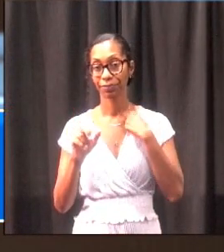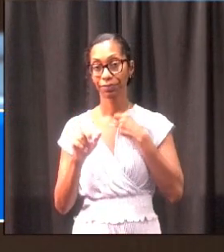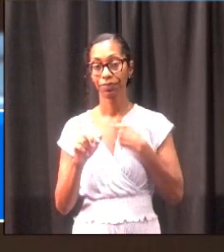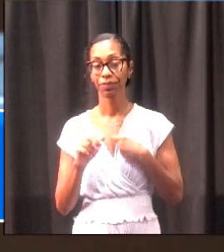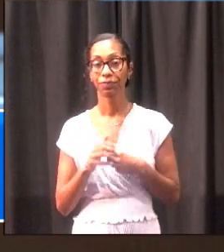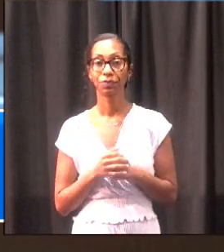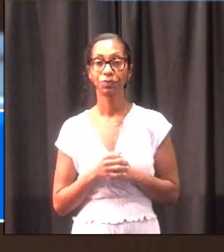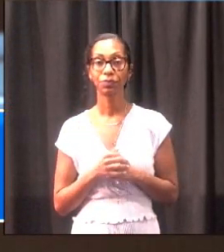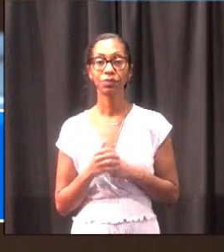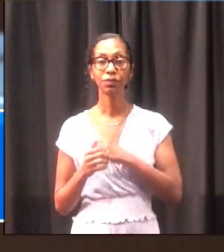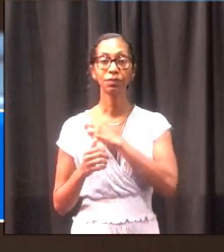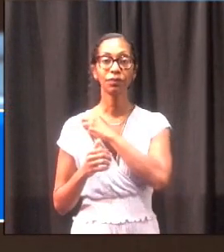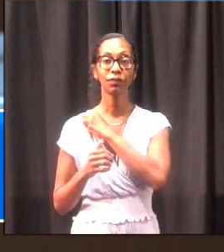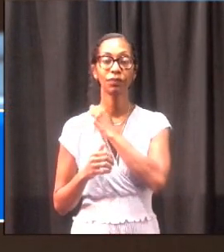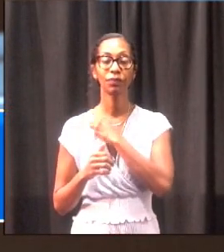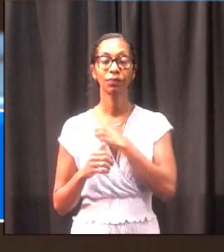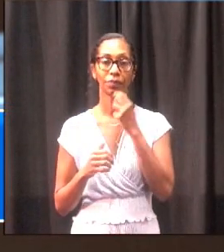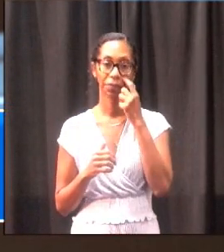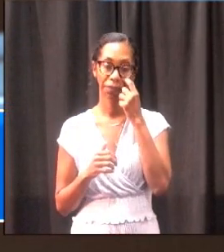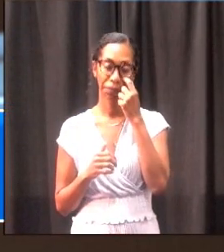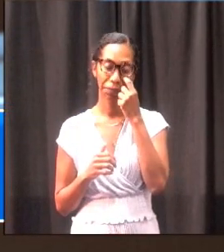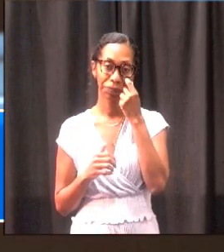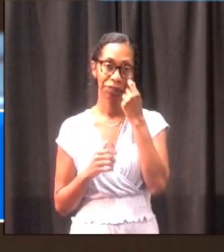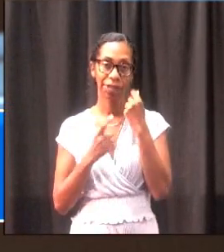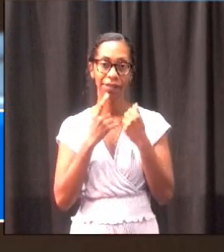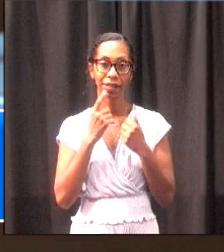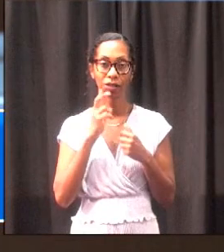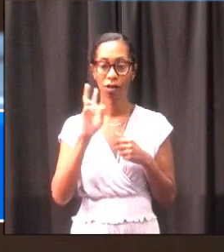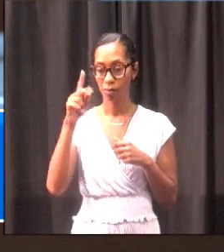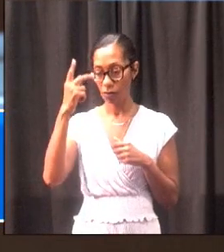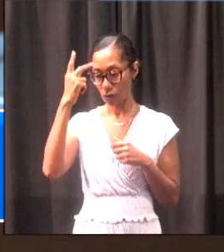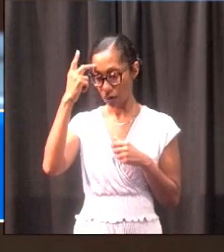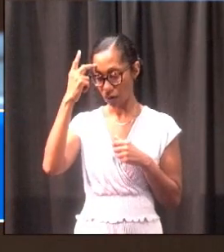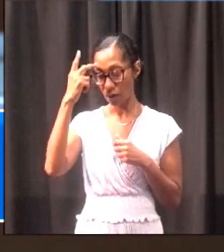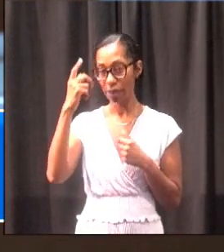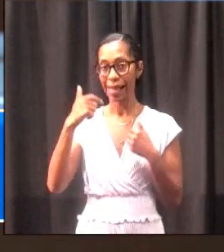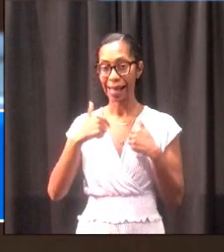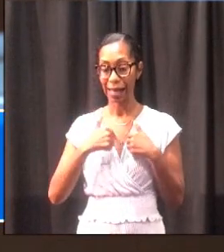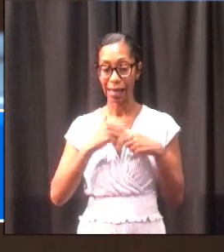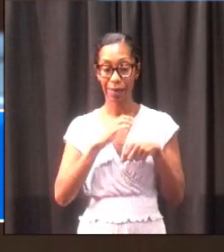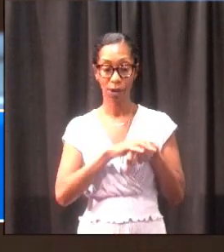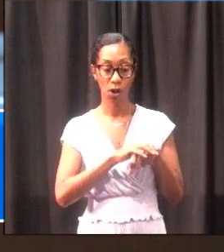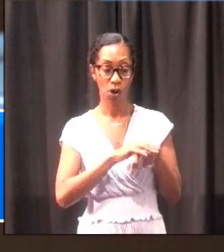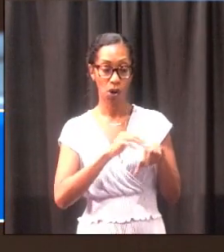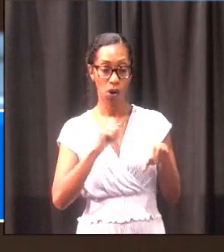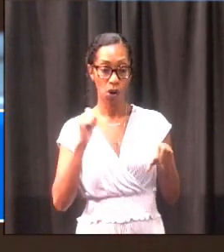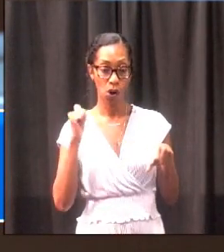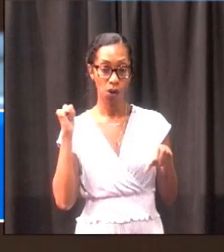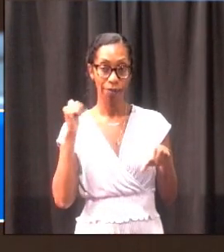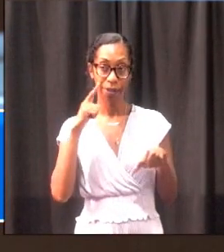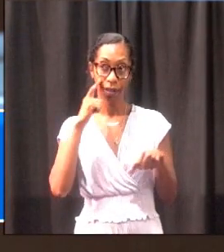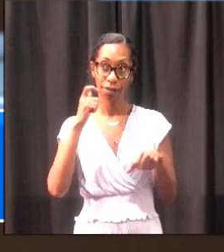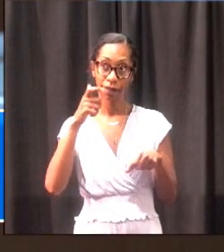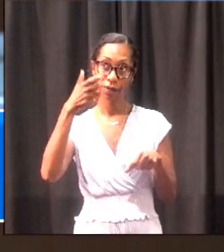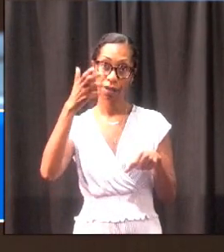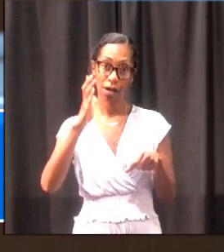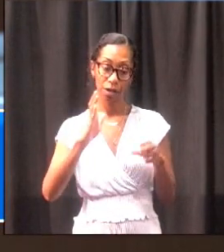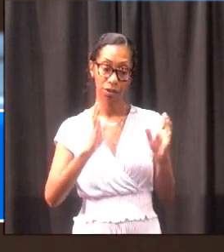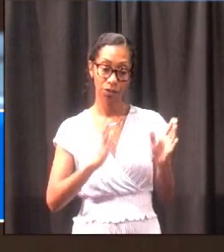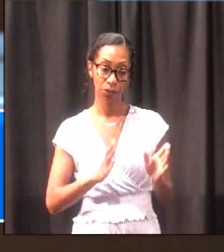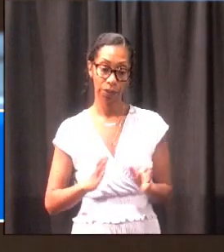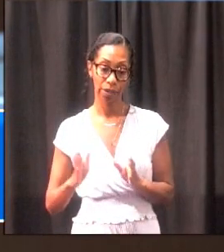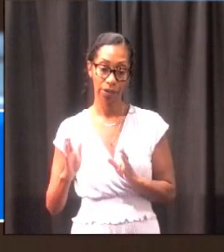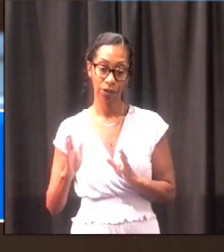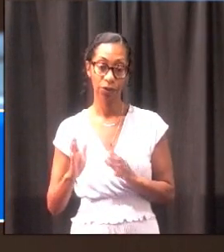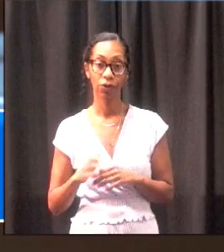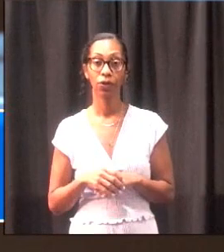he says, Paul called to be an apostle of Jesus Christ through the will of God. Thank God for his will. And